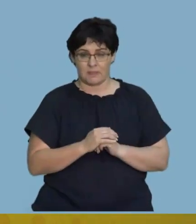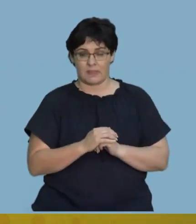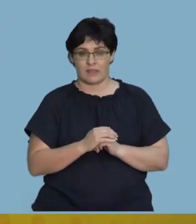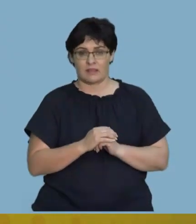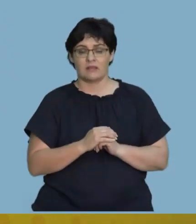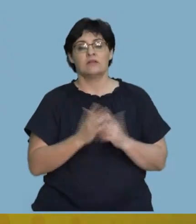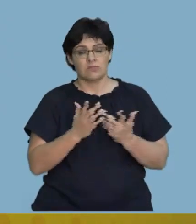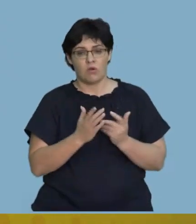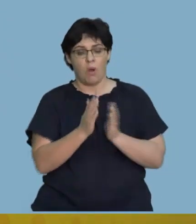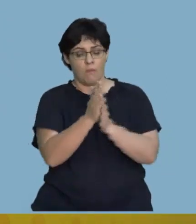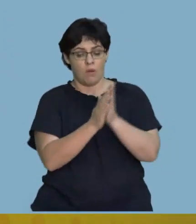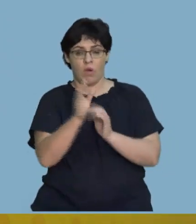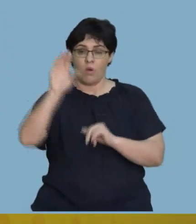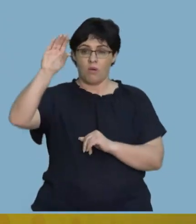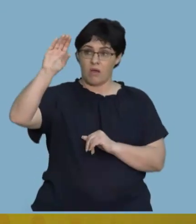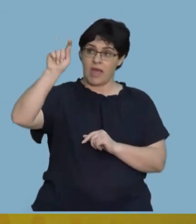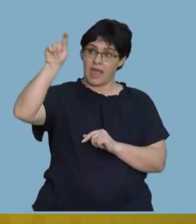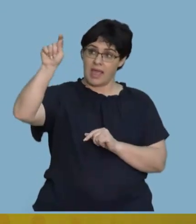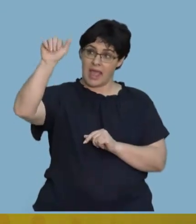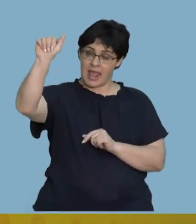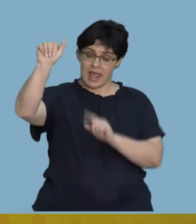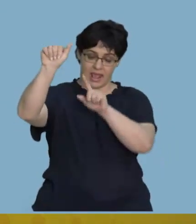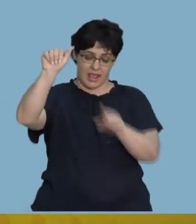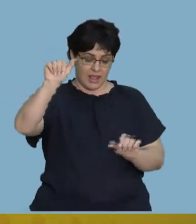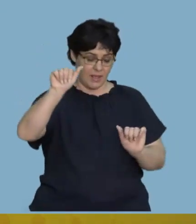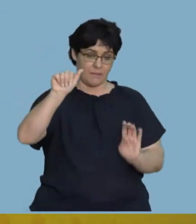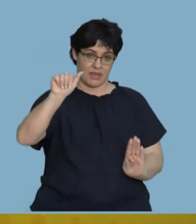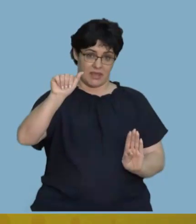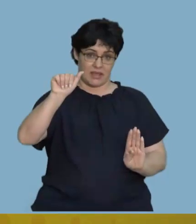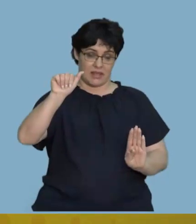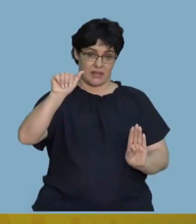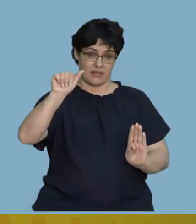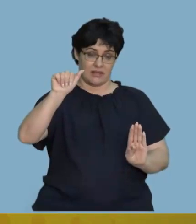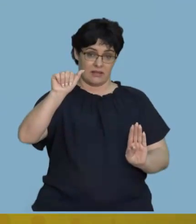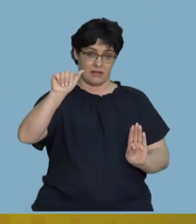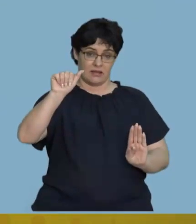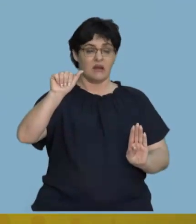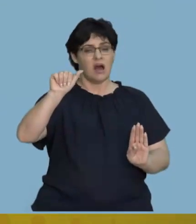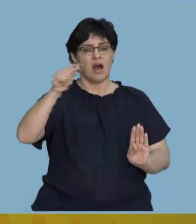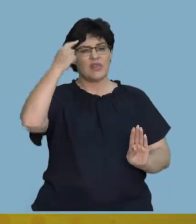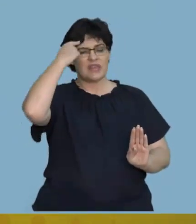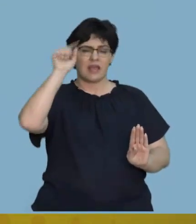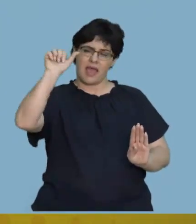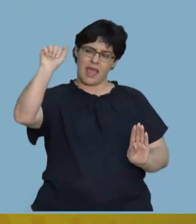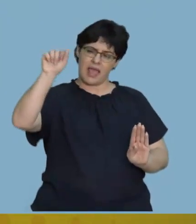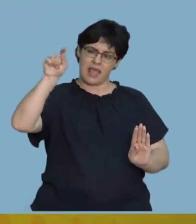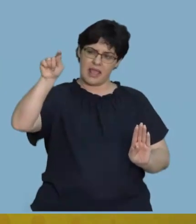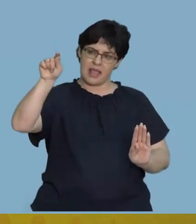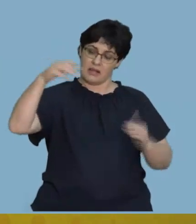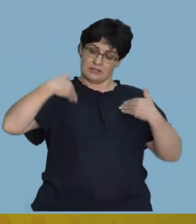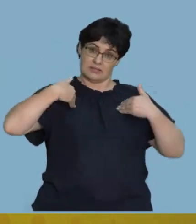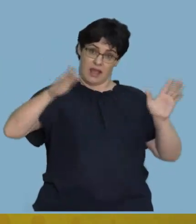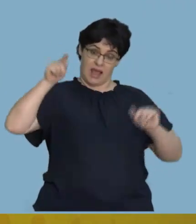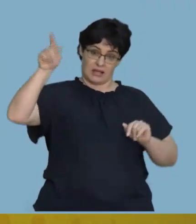the motion of the object between point A and point B. So in other words, let's think of position A as the initial